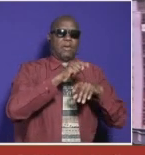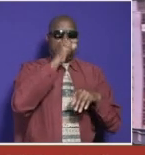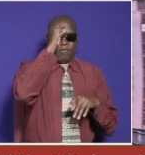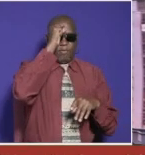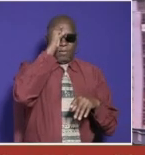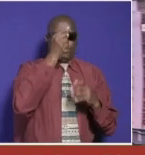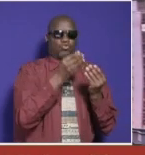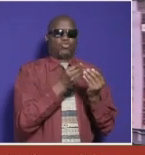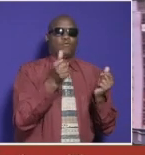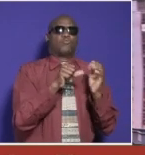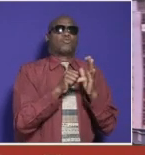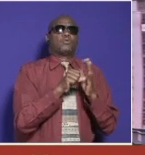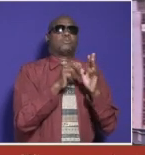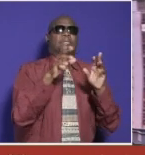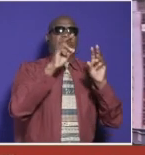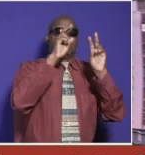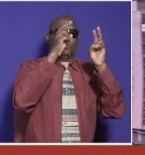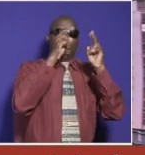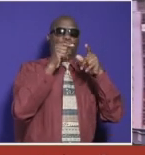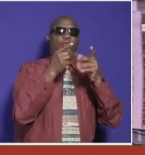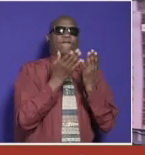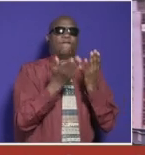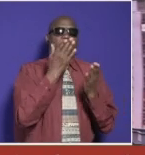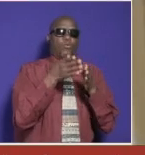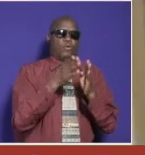sticky issue in a just and fair manner.